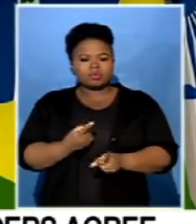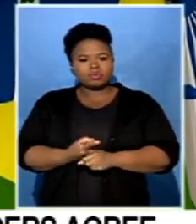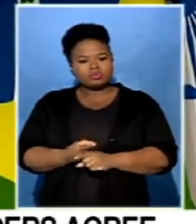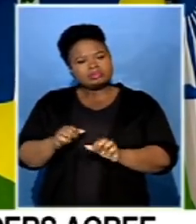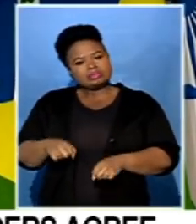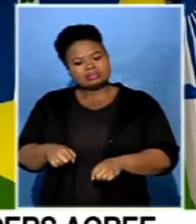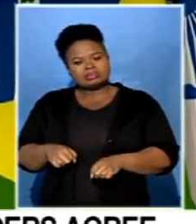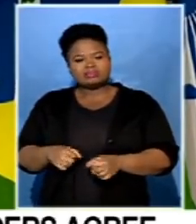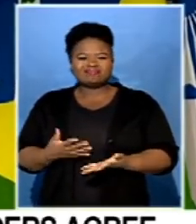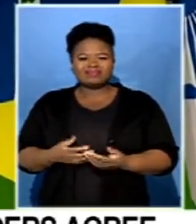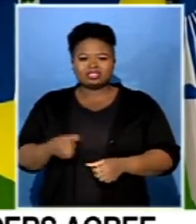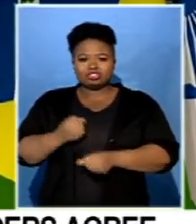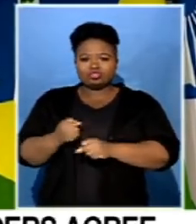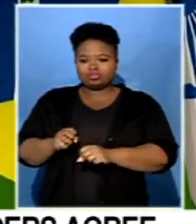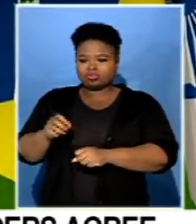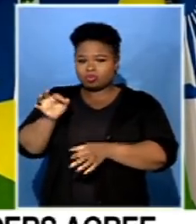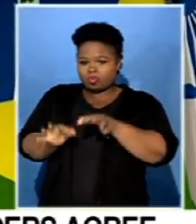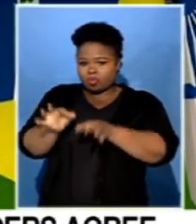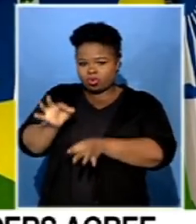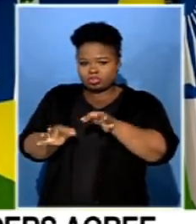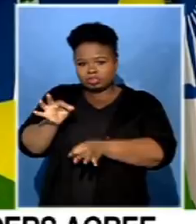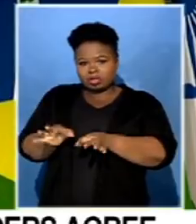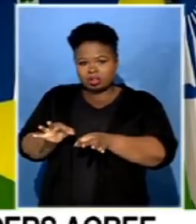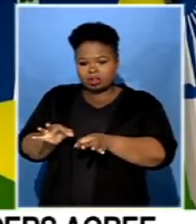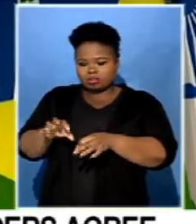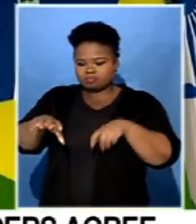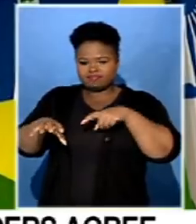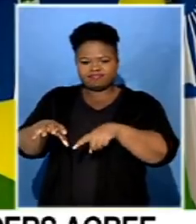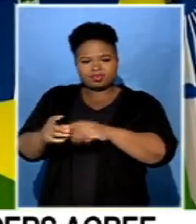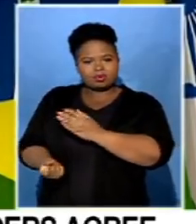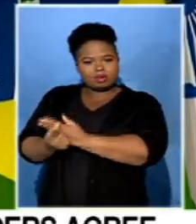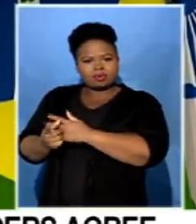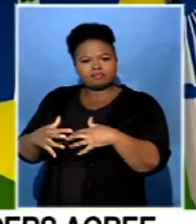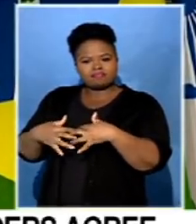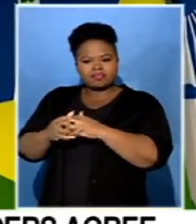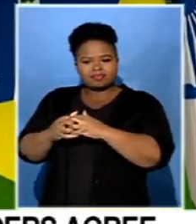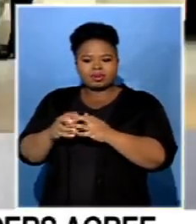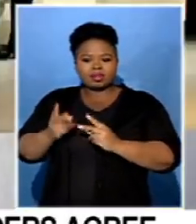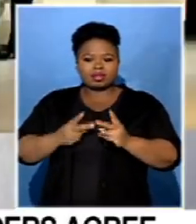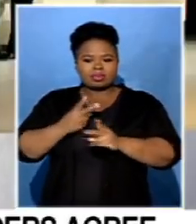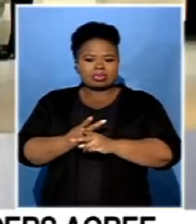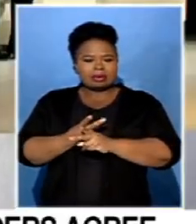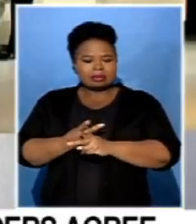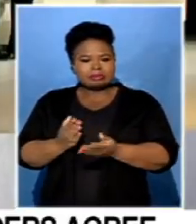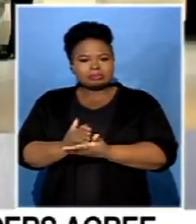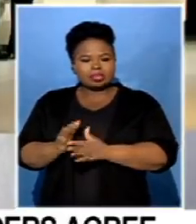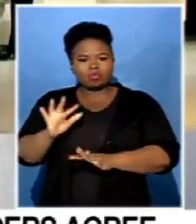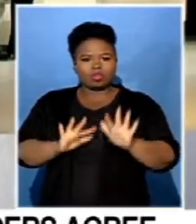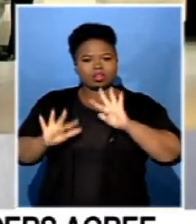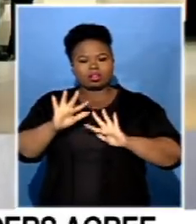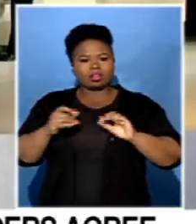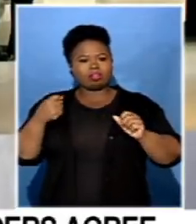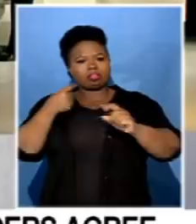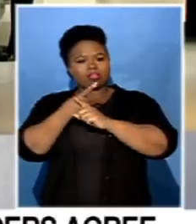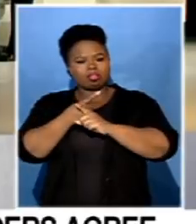setbacks. Geopolitical hotspots keep emerging, and the dark shadow of terrorism and armed